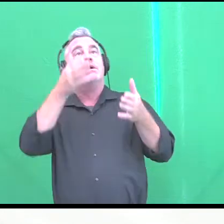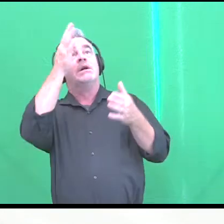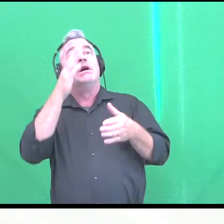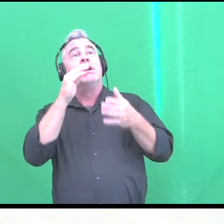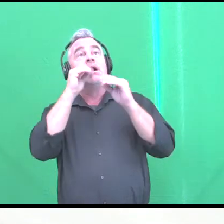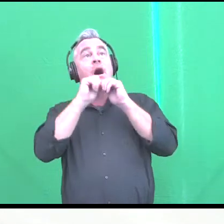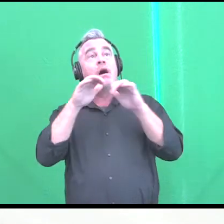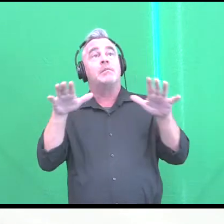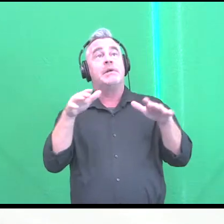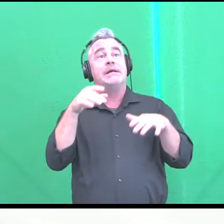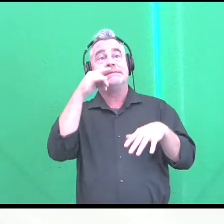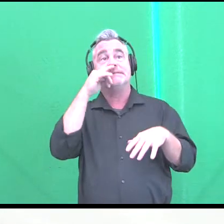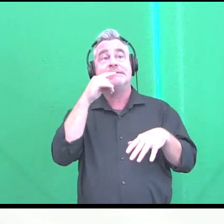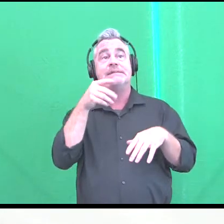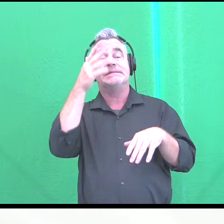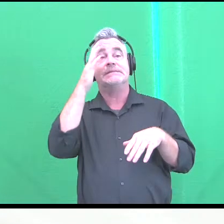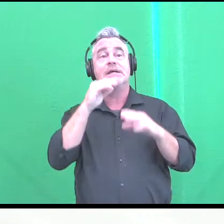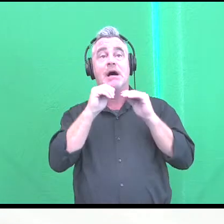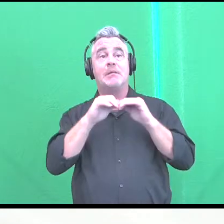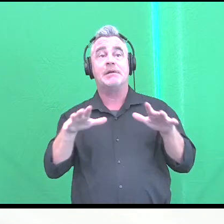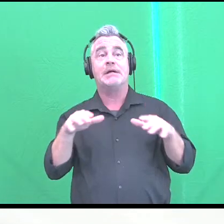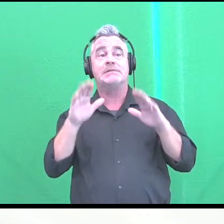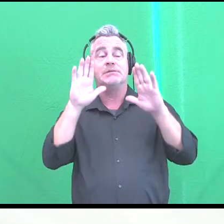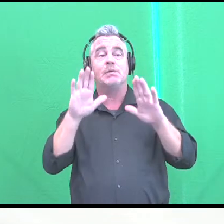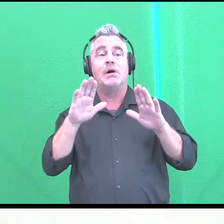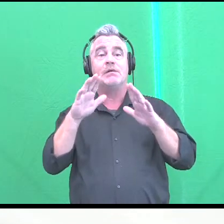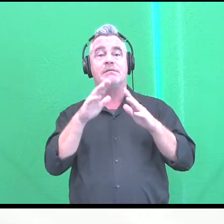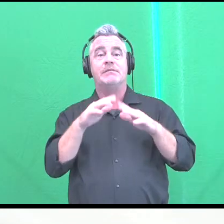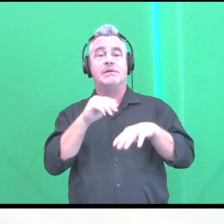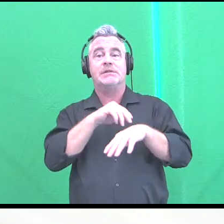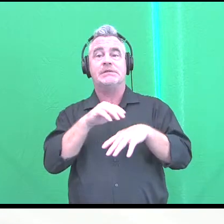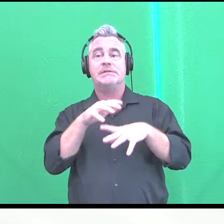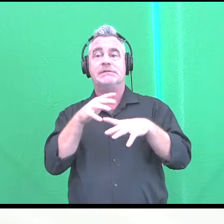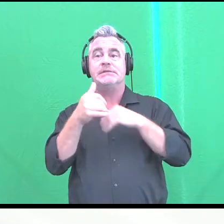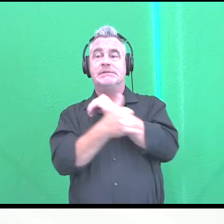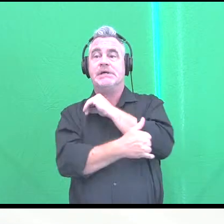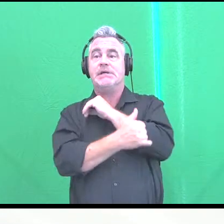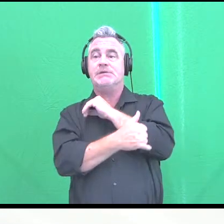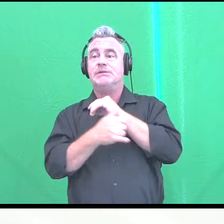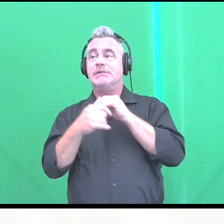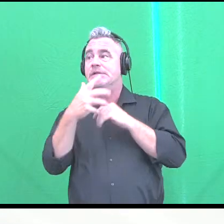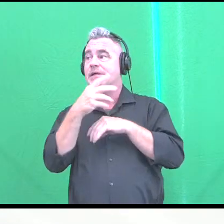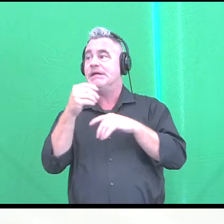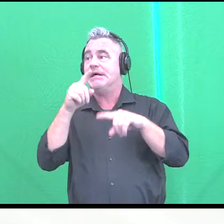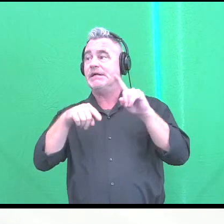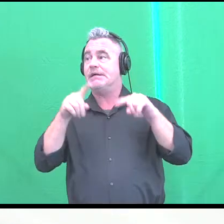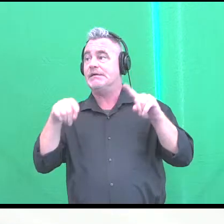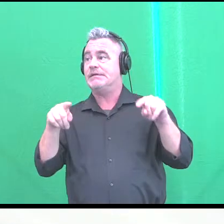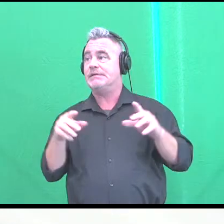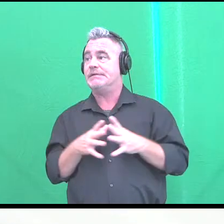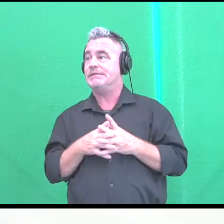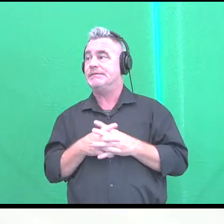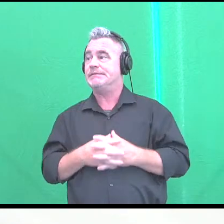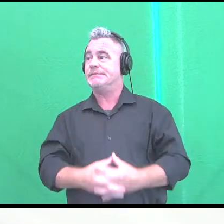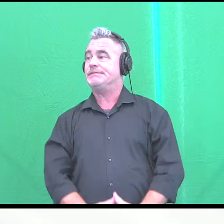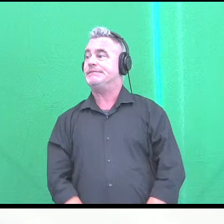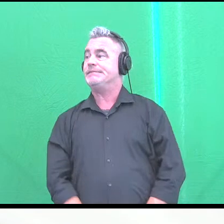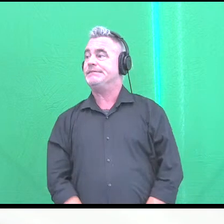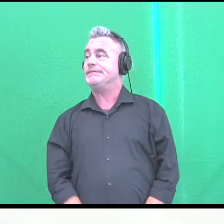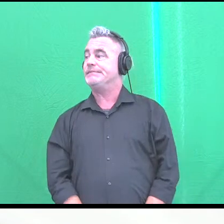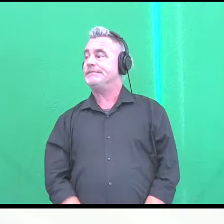and God bless this wonderful country that we love and all the diversity that she offers.